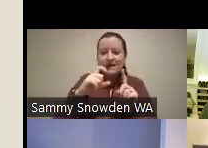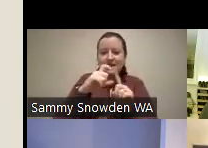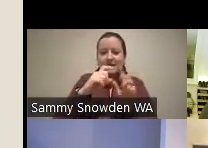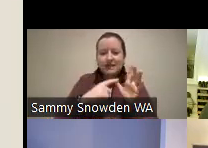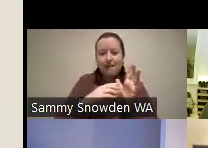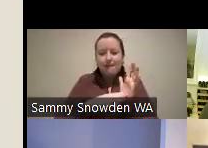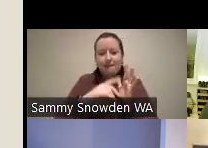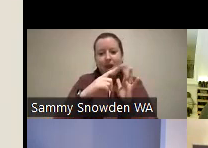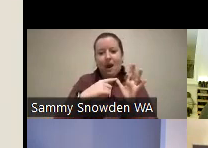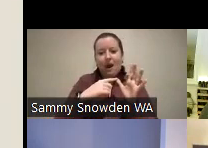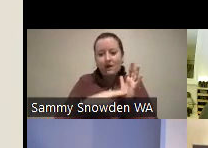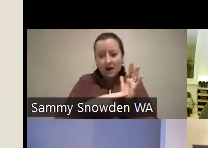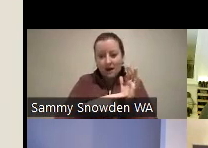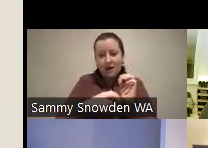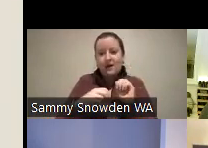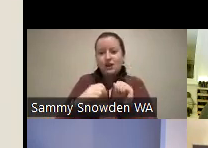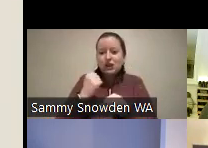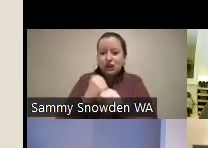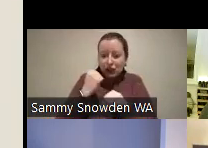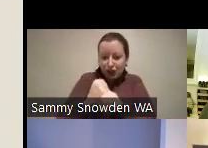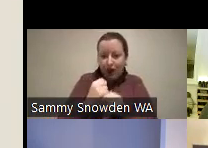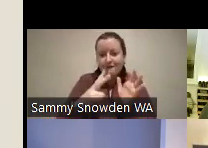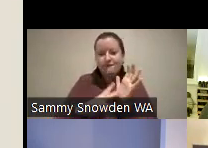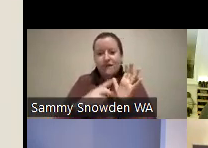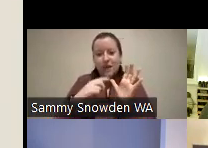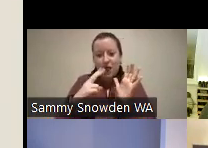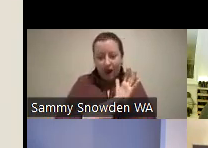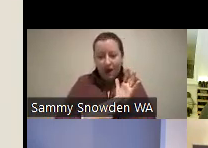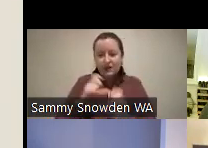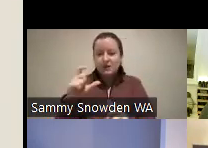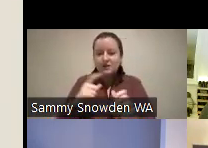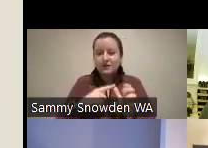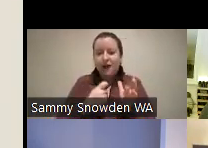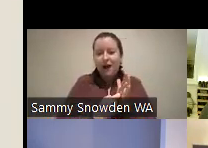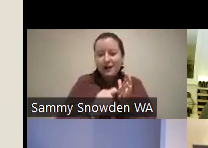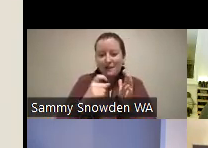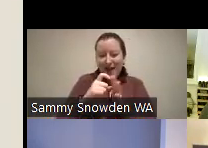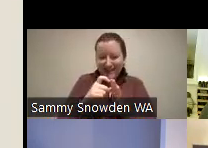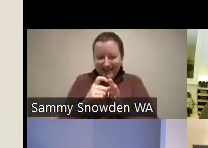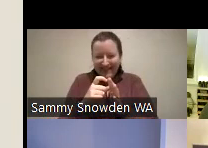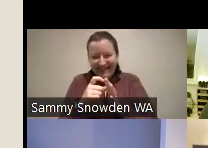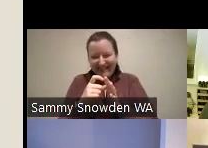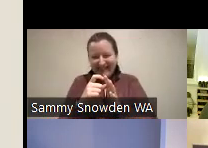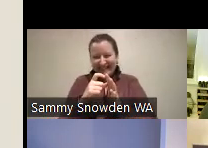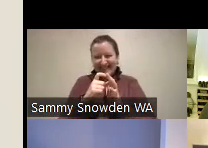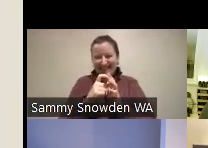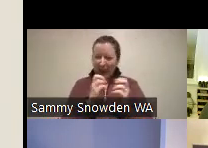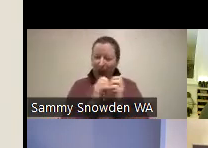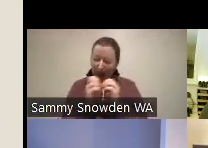cardamom, sandalwood, and jasmine. Sorry if I did those a bit fast for you, Sammy.